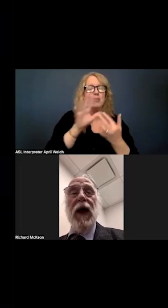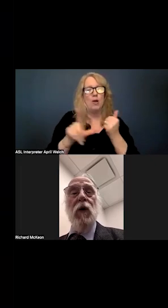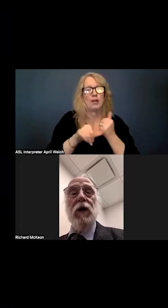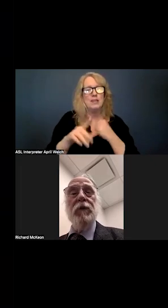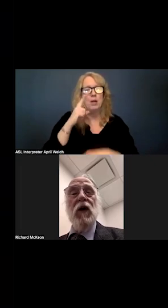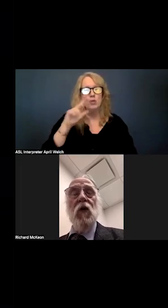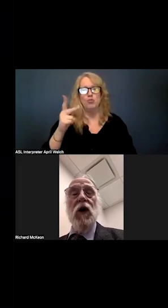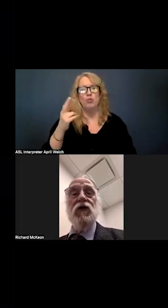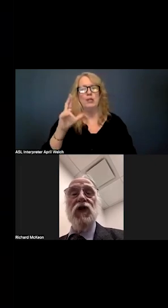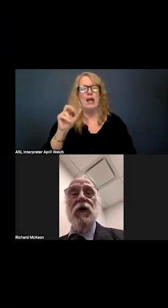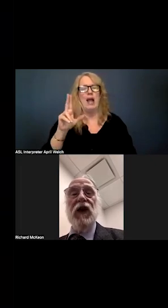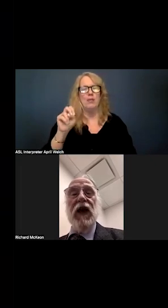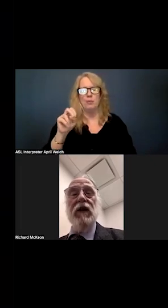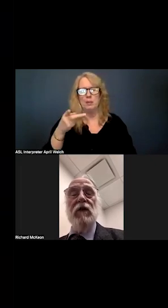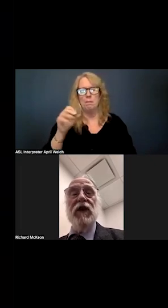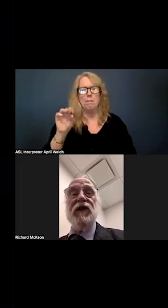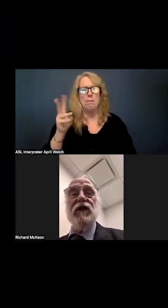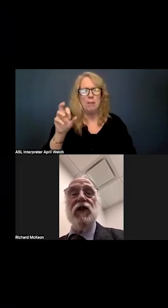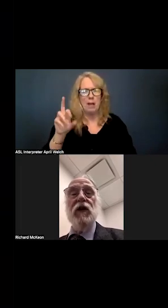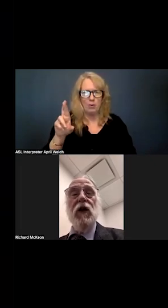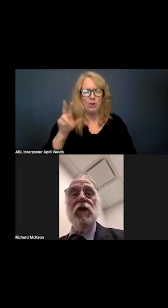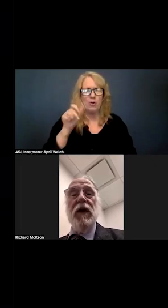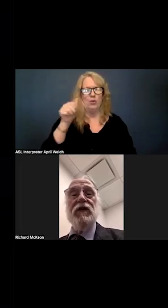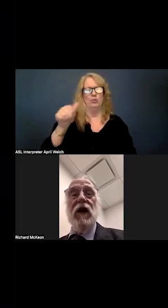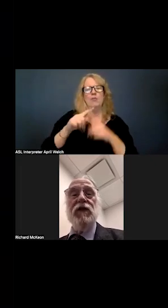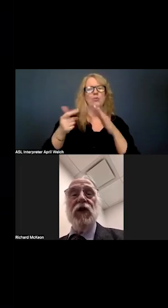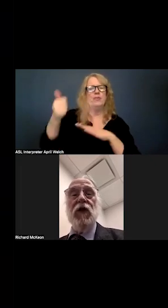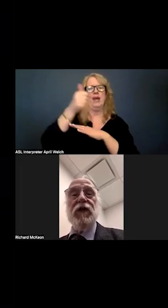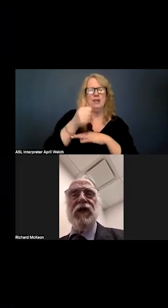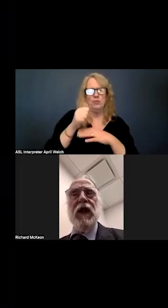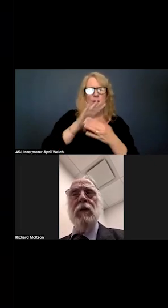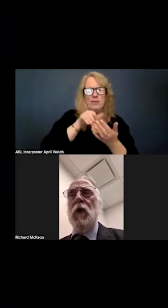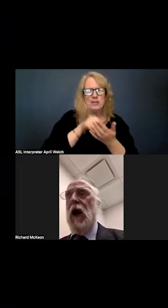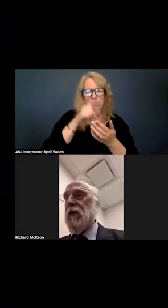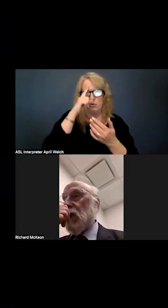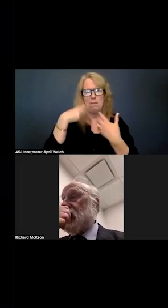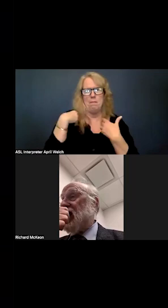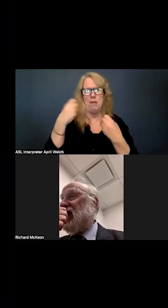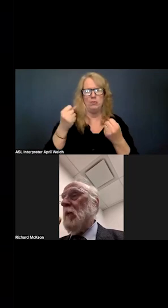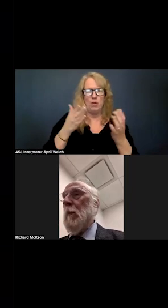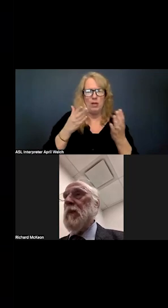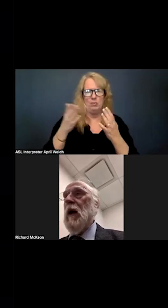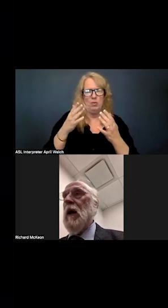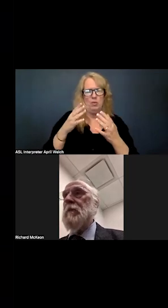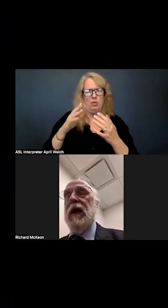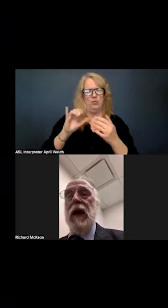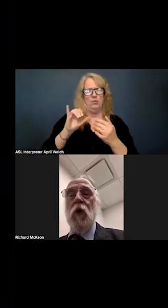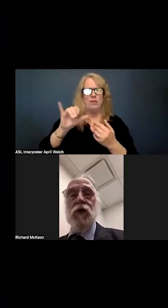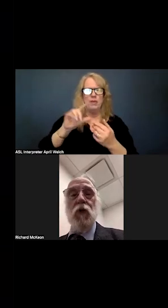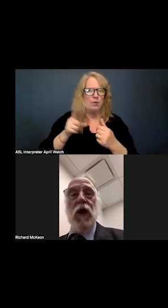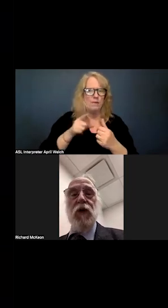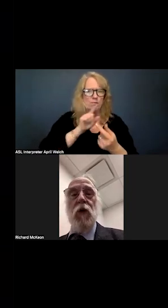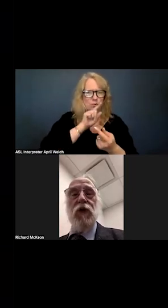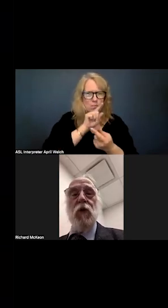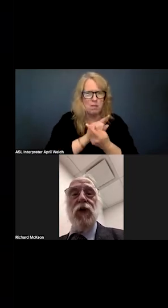Catherine Power when she was head of the Center for Mental Health Services. And that was when I first met and